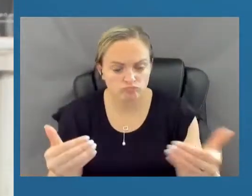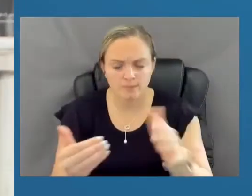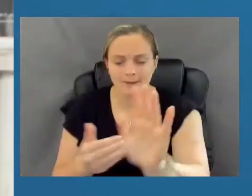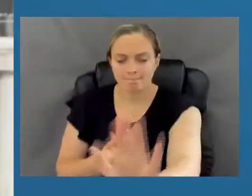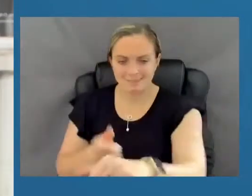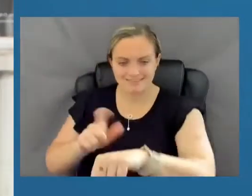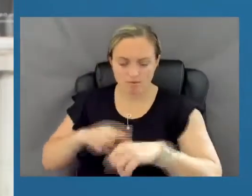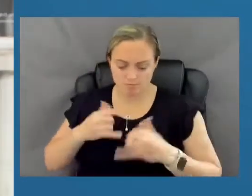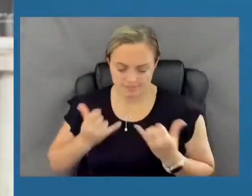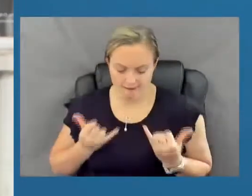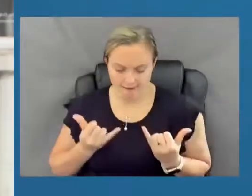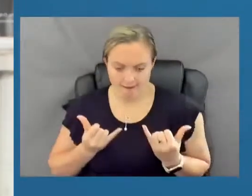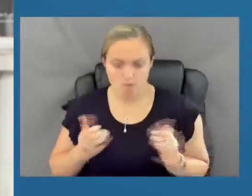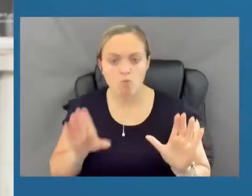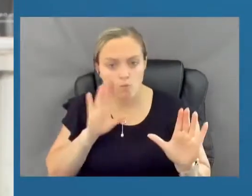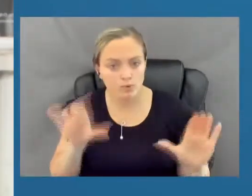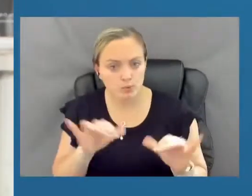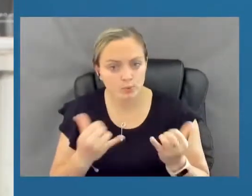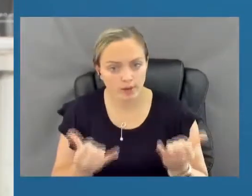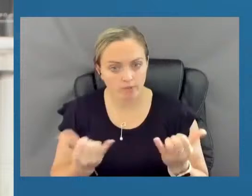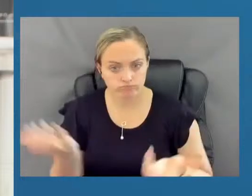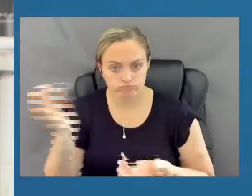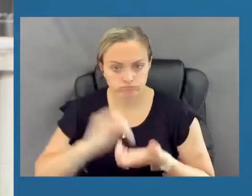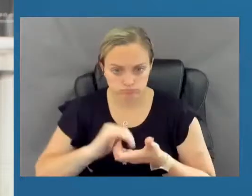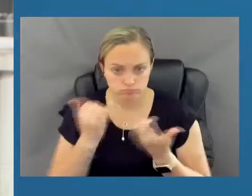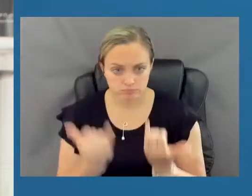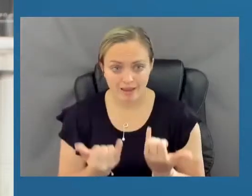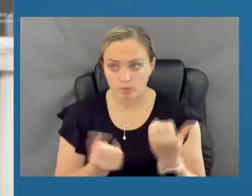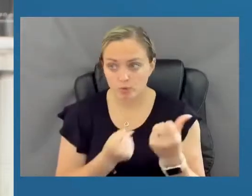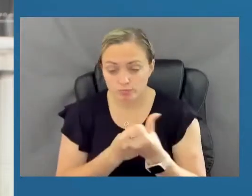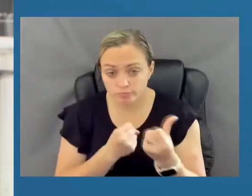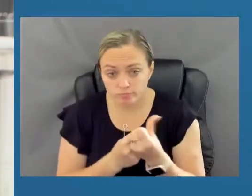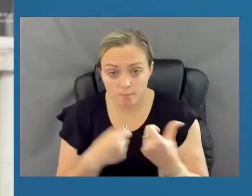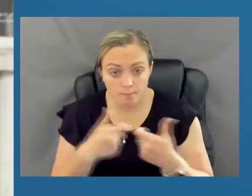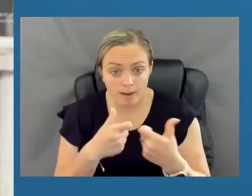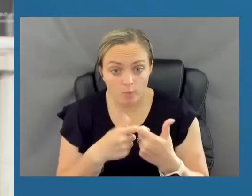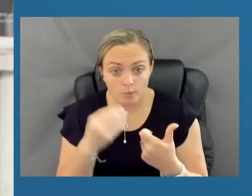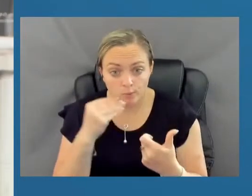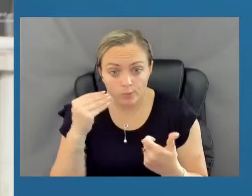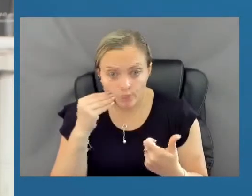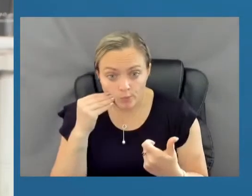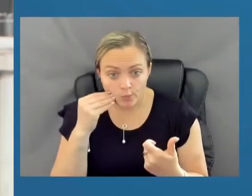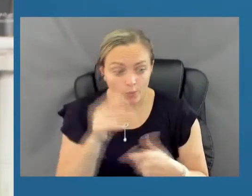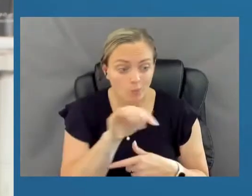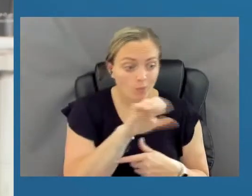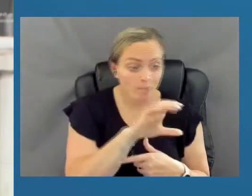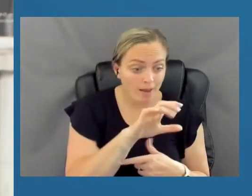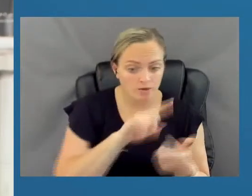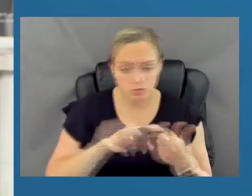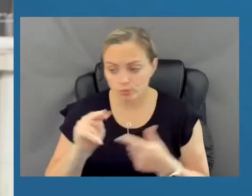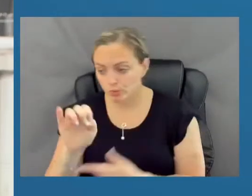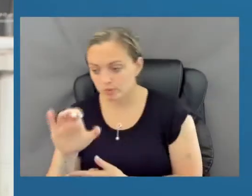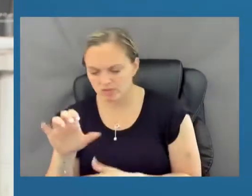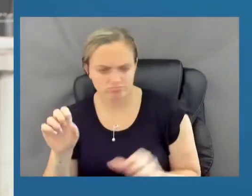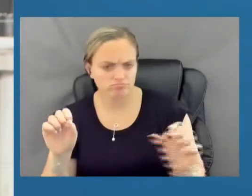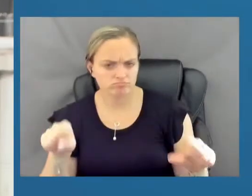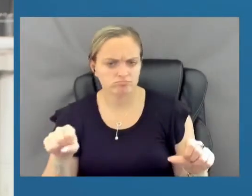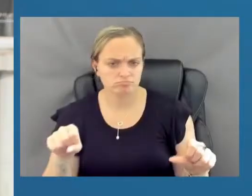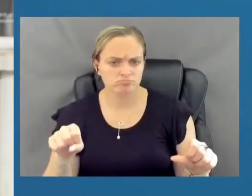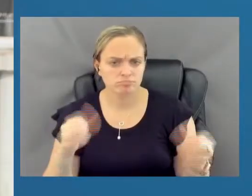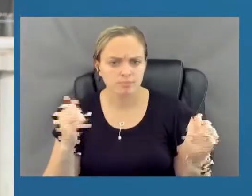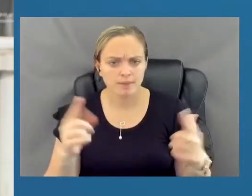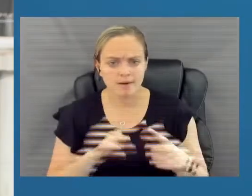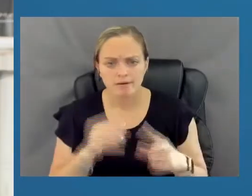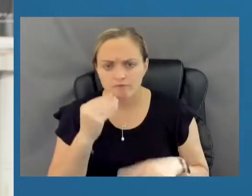time is now. We can partner with them to power homes all the way as far as from Quebec down to New York City. It'll power 1 million homes with